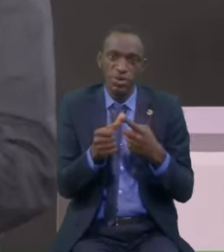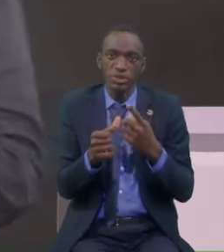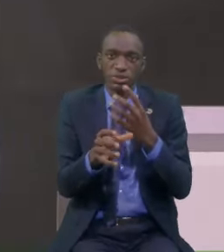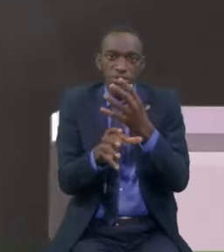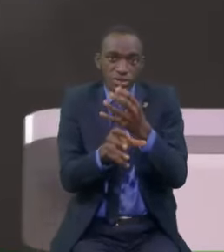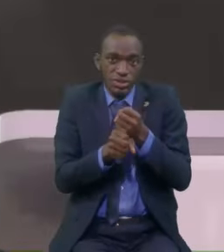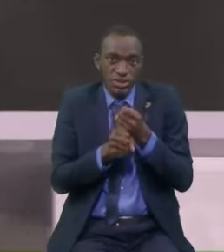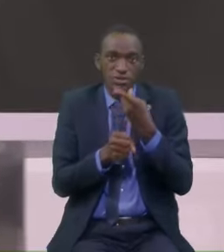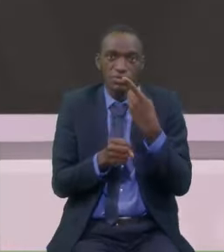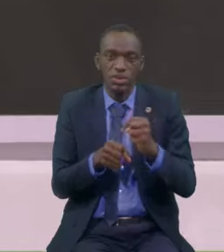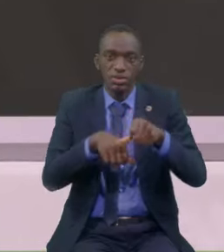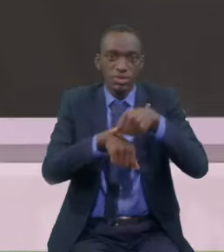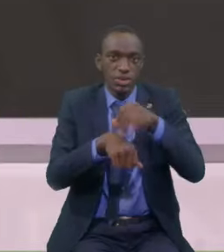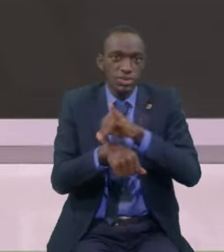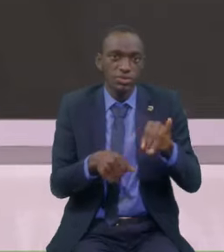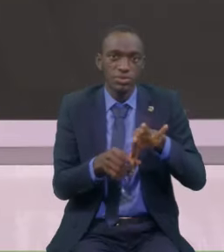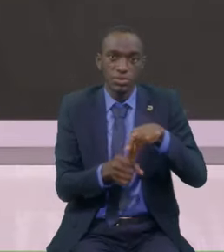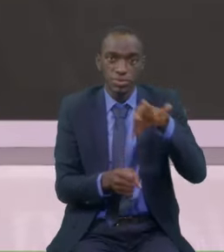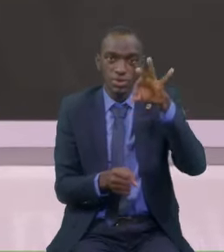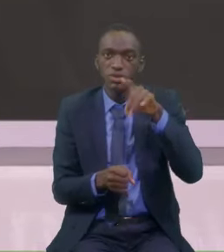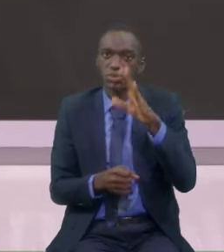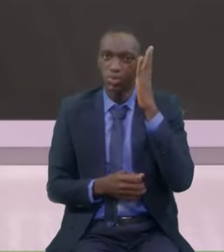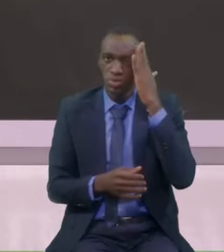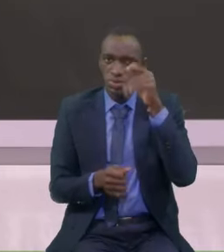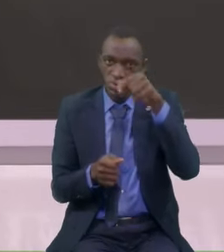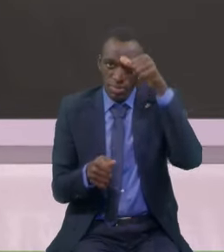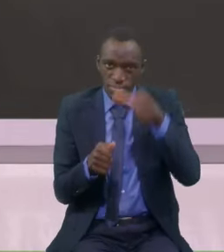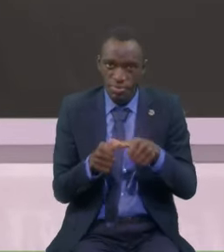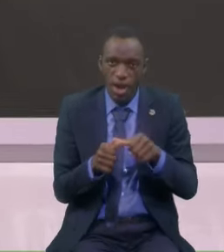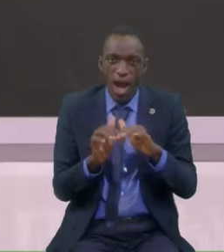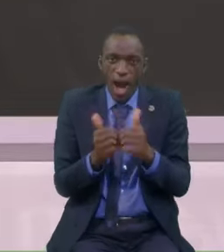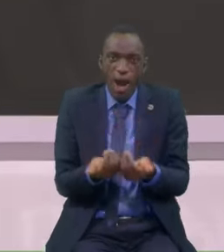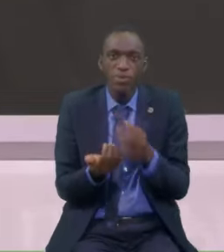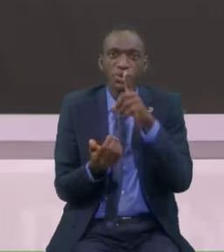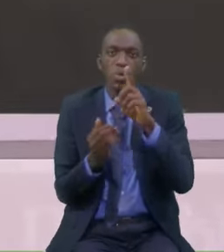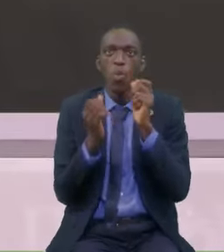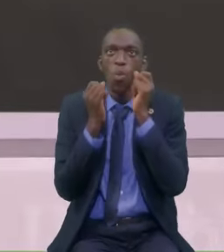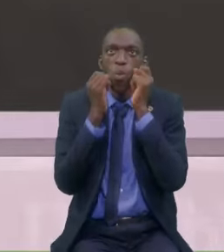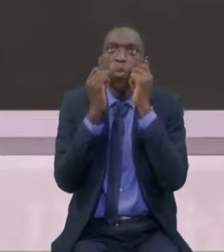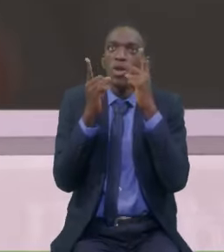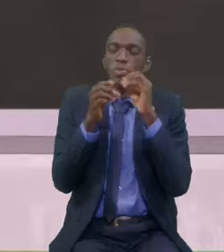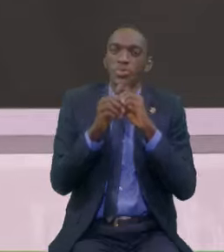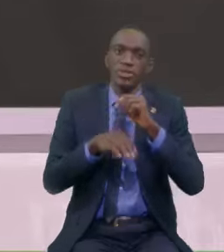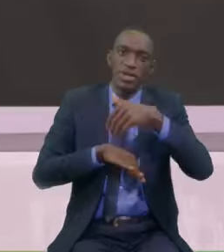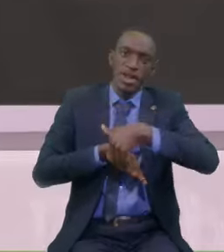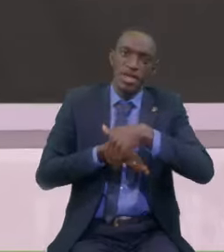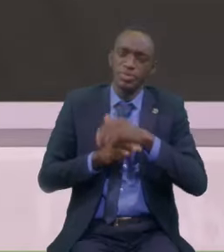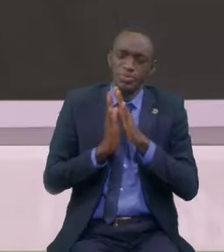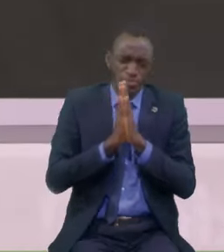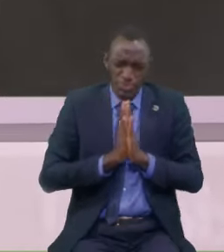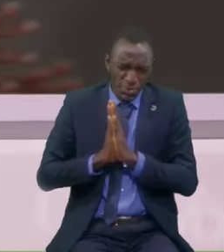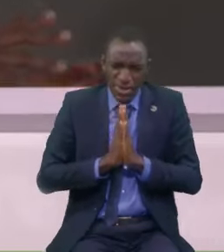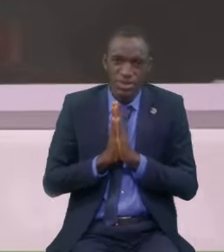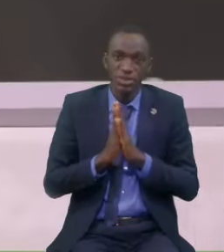spirit, you know, you remember how you wake up in the night, pray. You remember